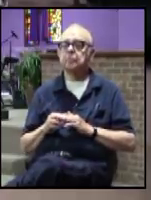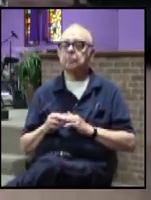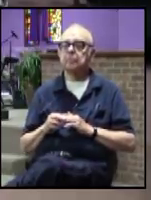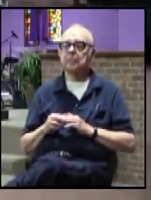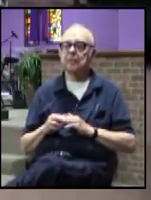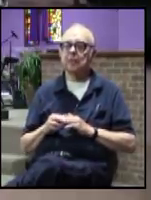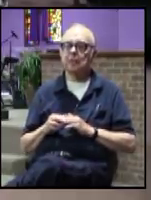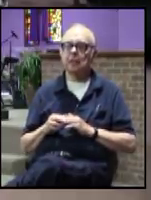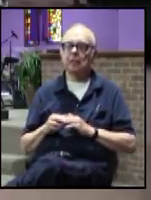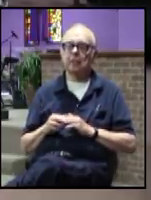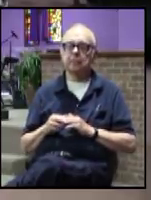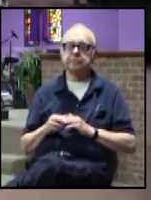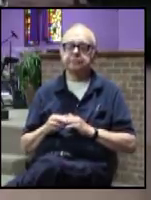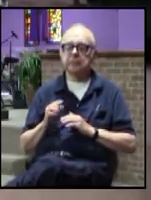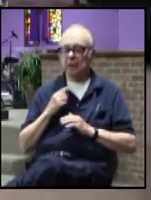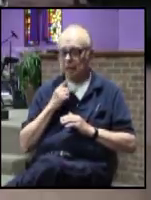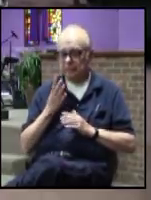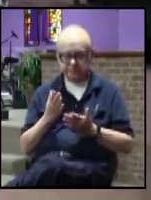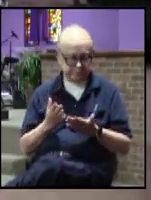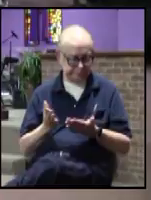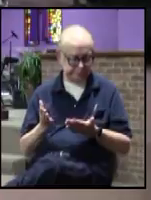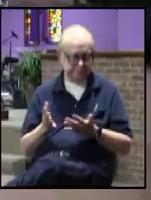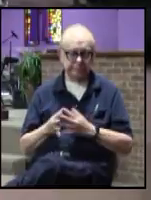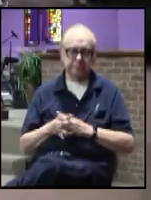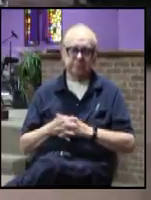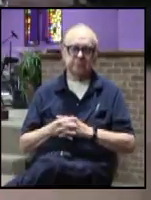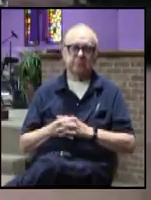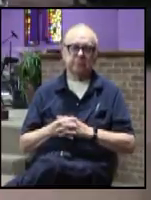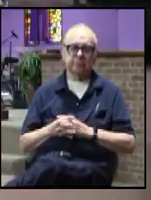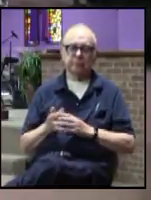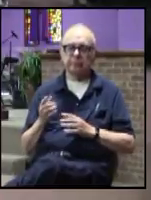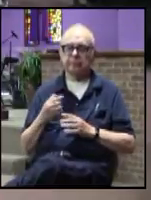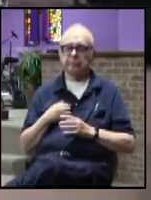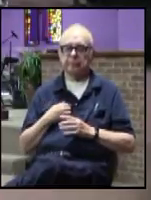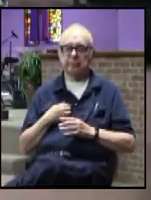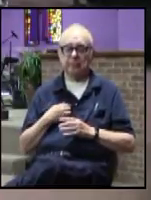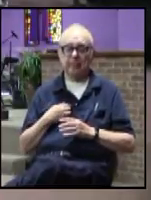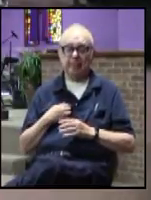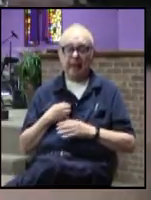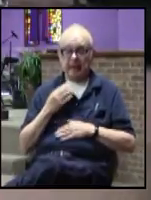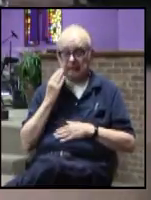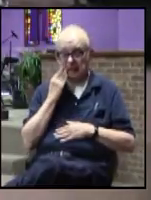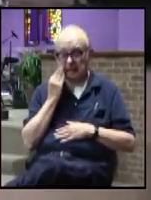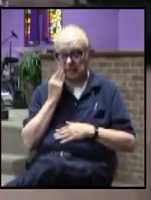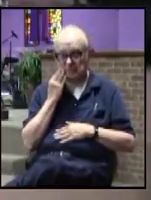Okay? Let me say this to you. I am